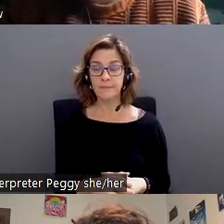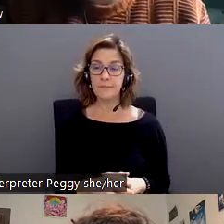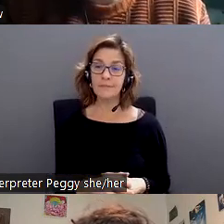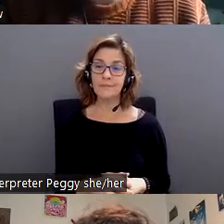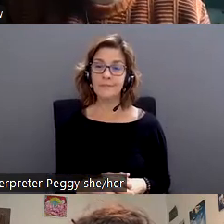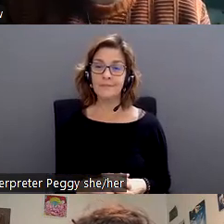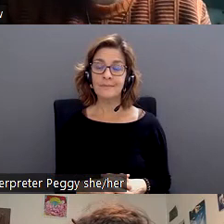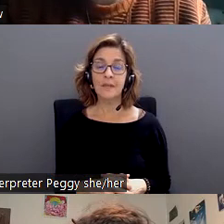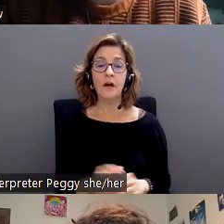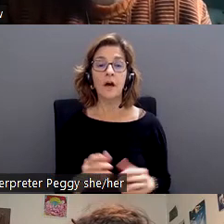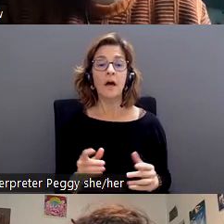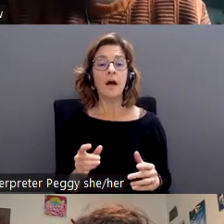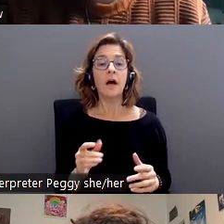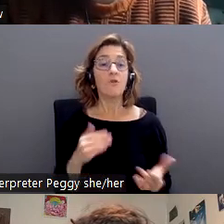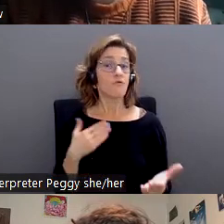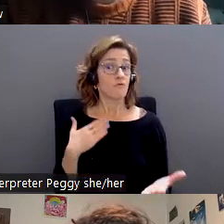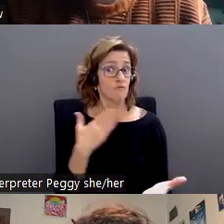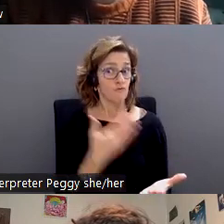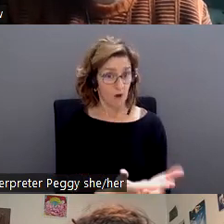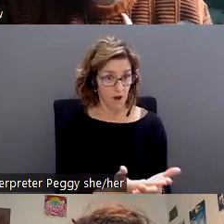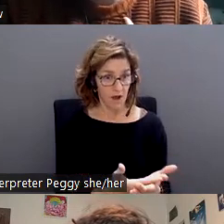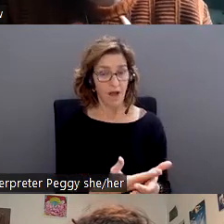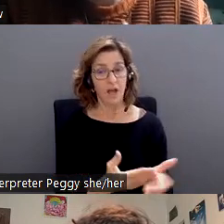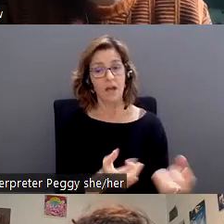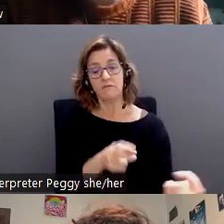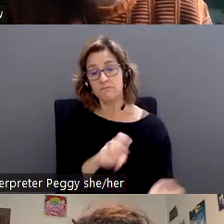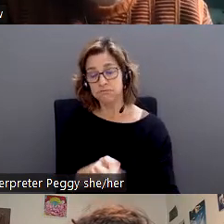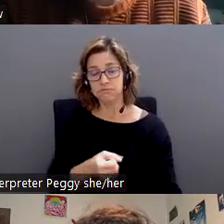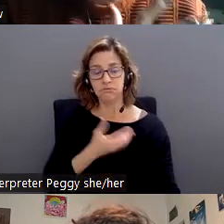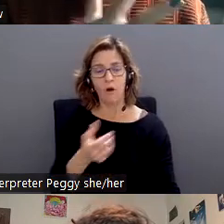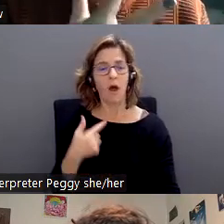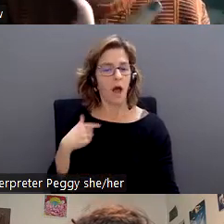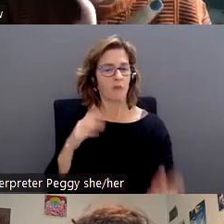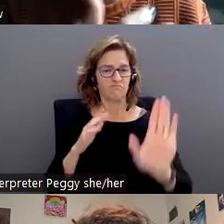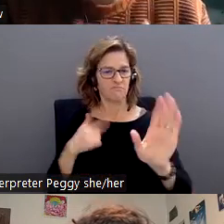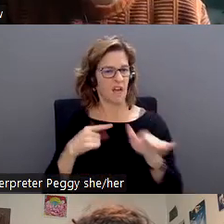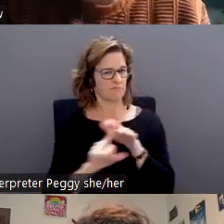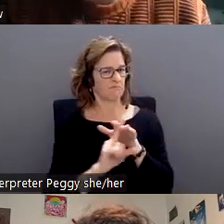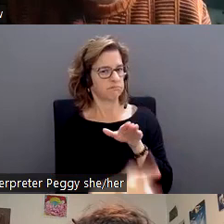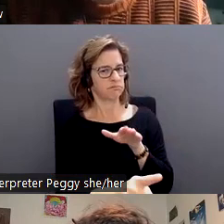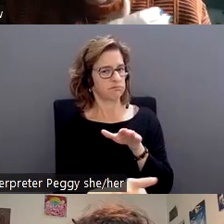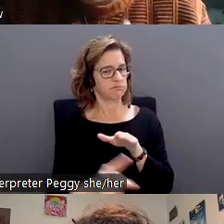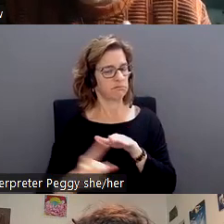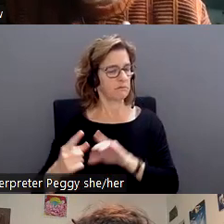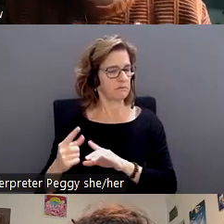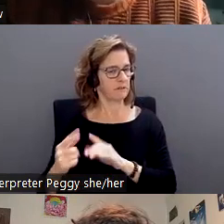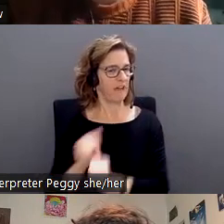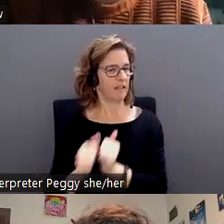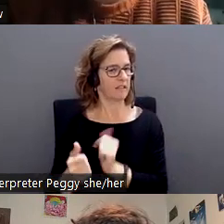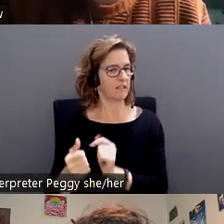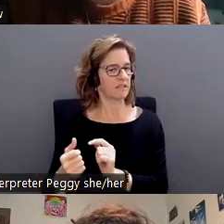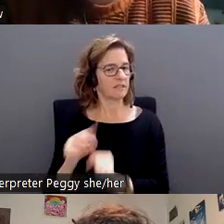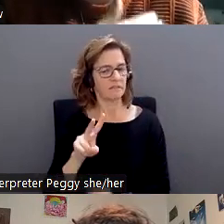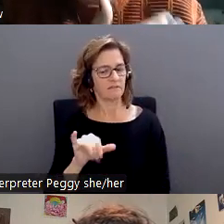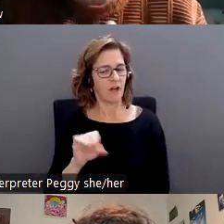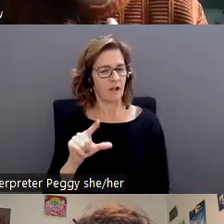women disclose that they are fleeing intimate partner violence, they would get case management